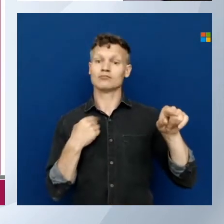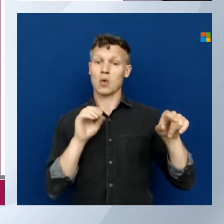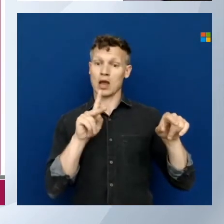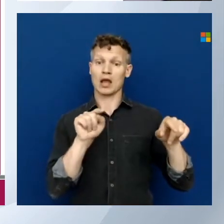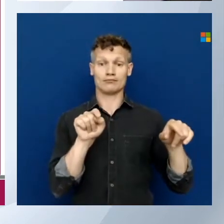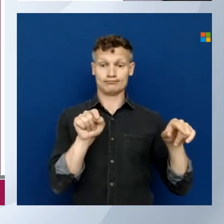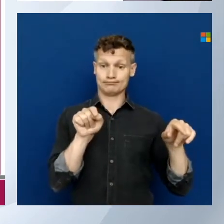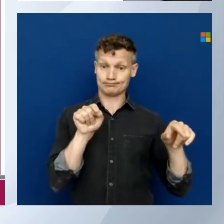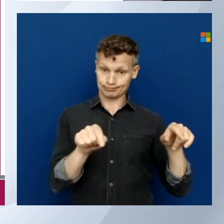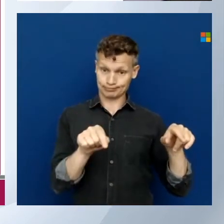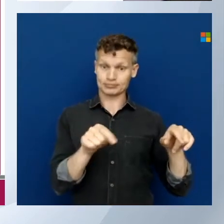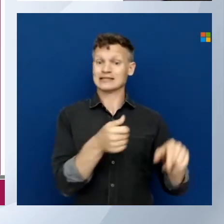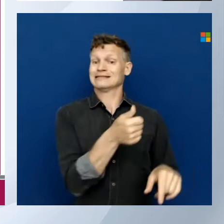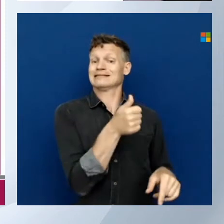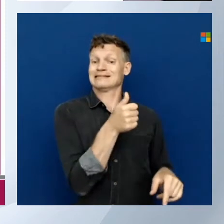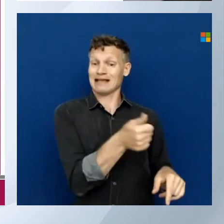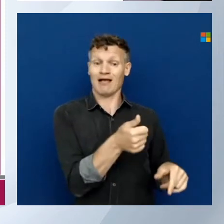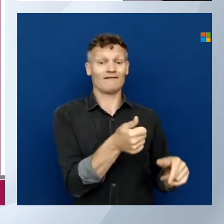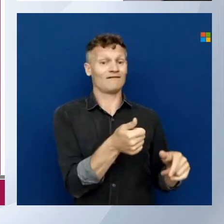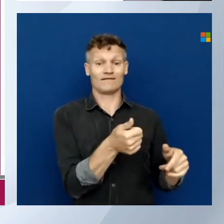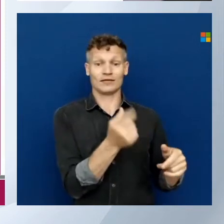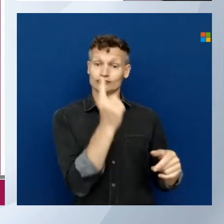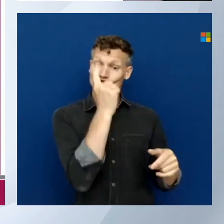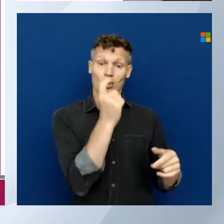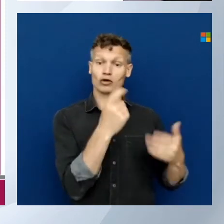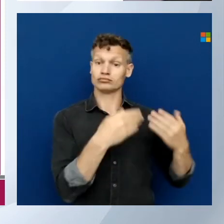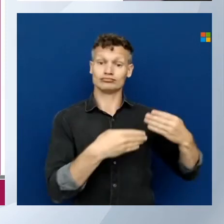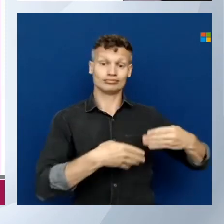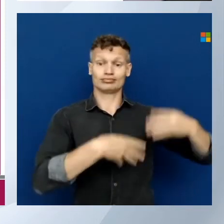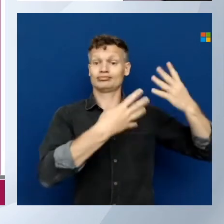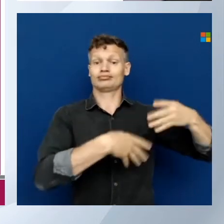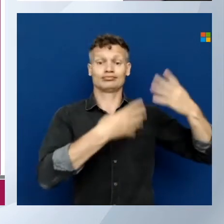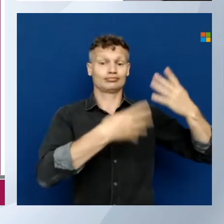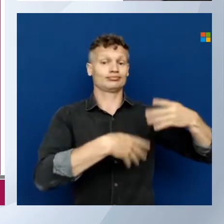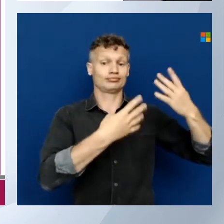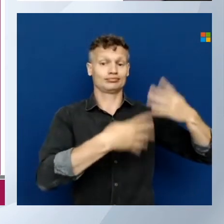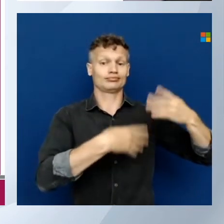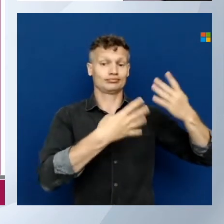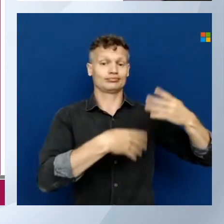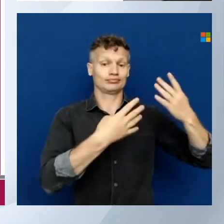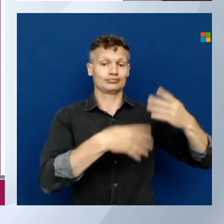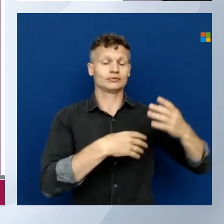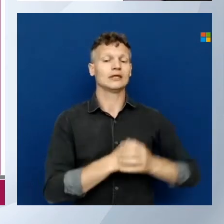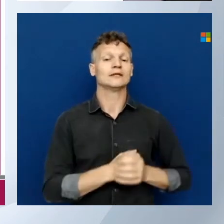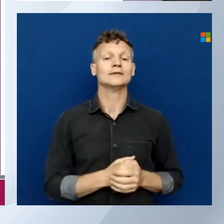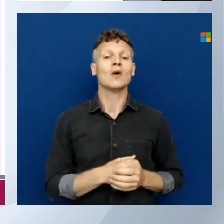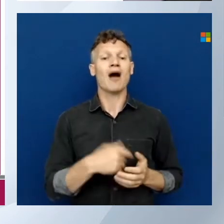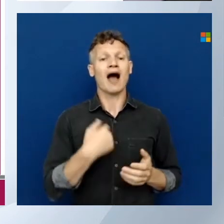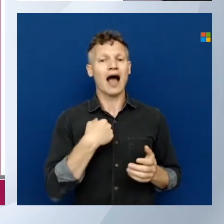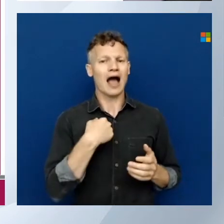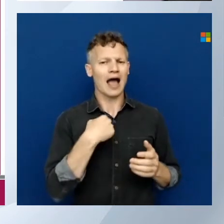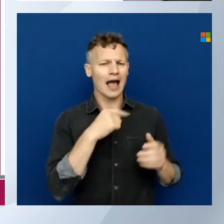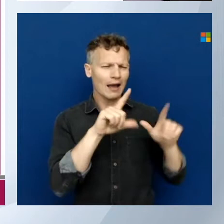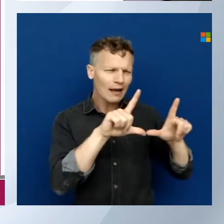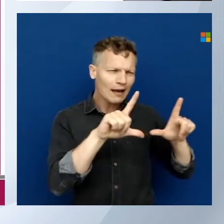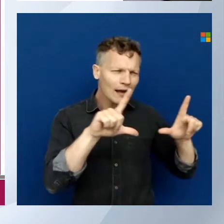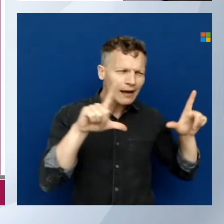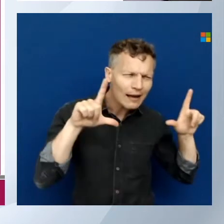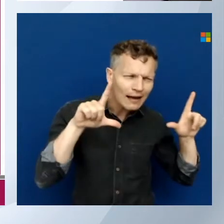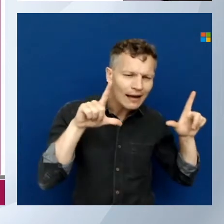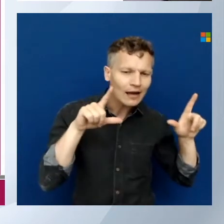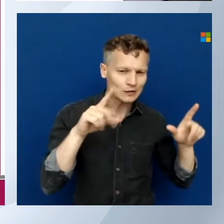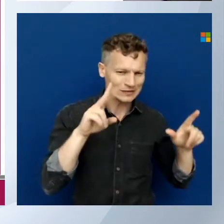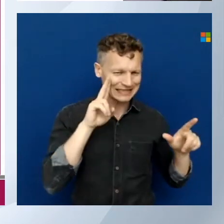And zooming in on the runbook, I wanted to make sure that you understood that I did make some small modification in addition to